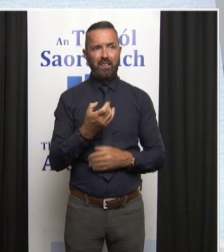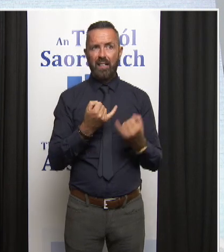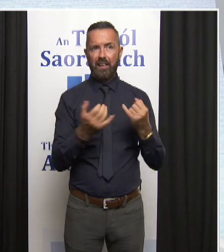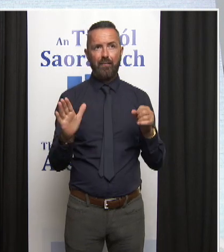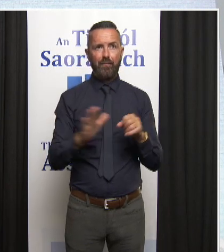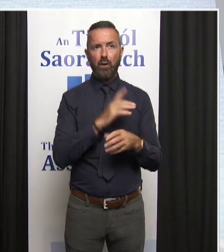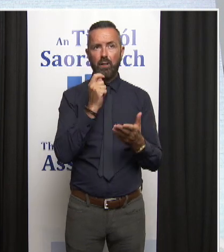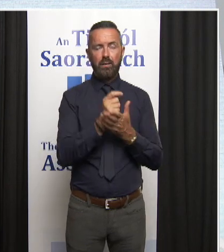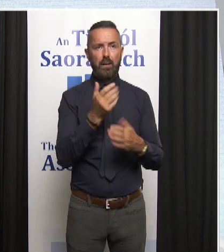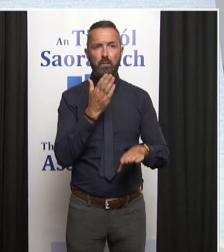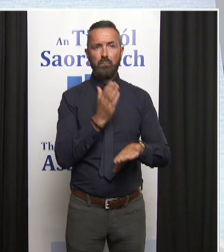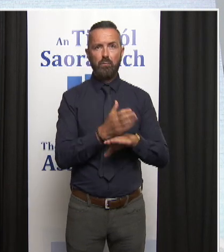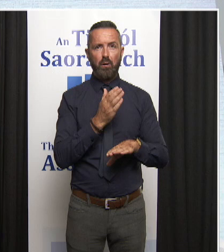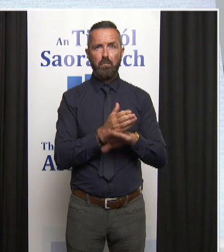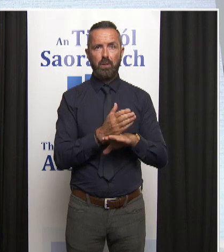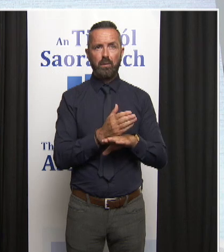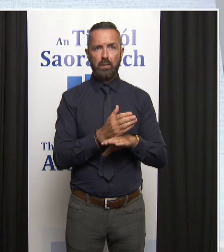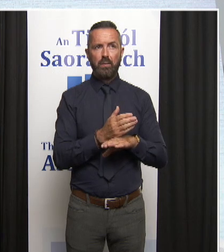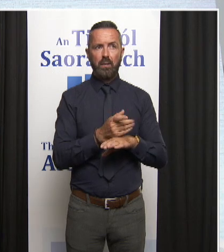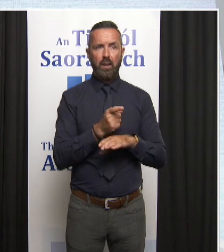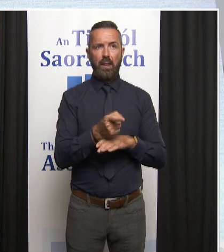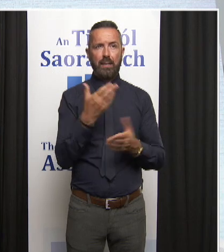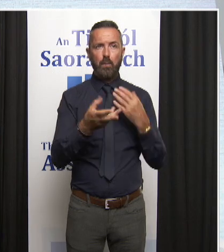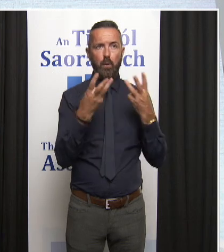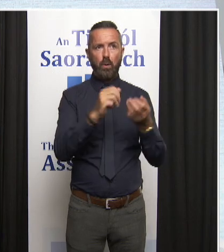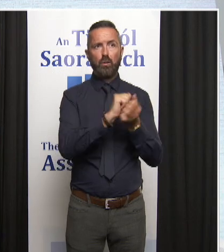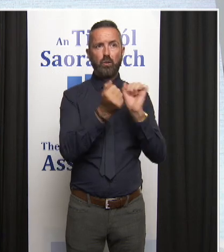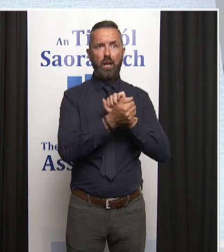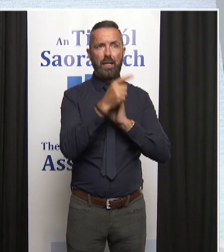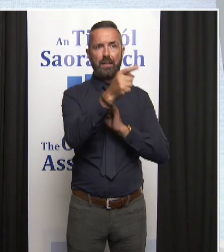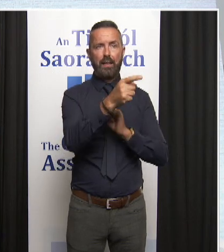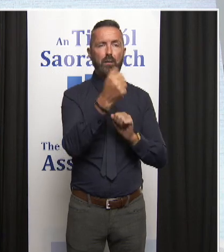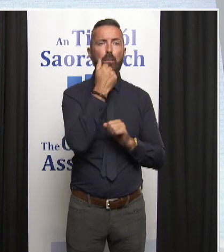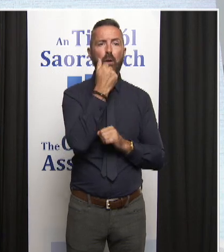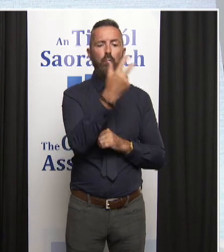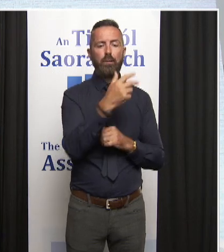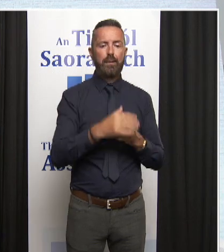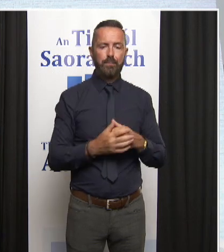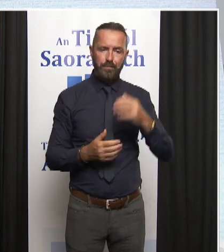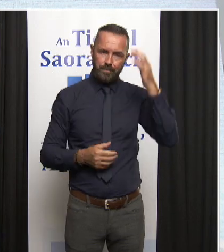role. That was how we would have rephrased that number 3.